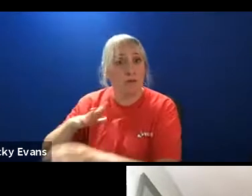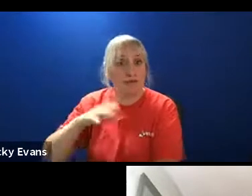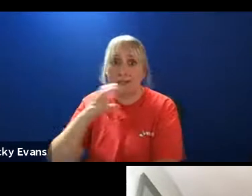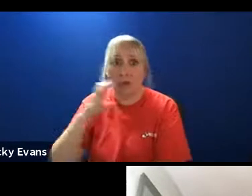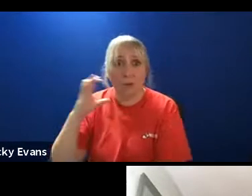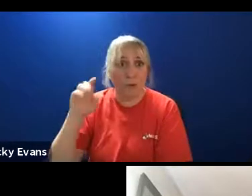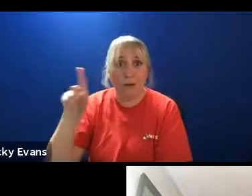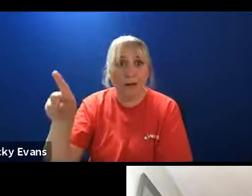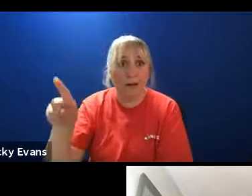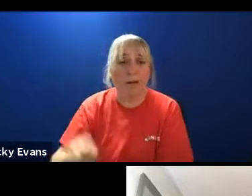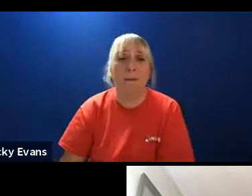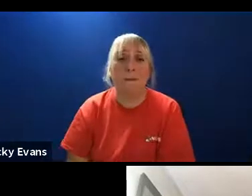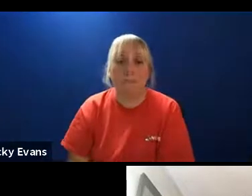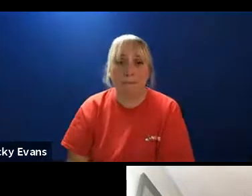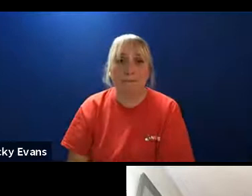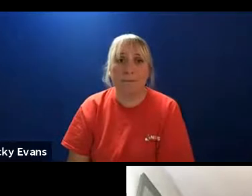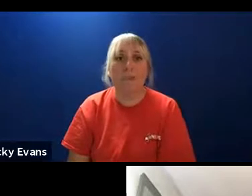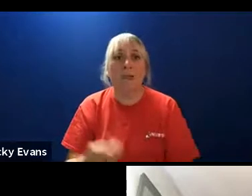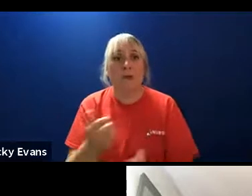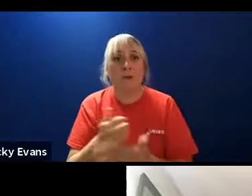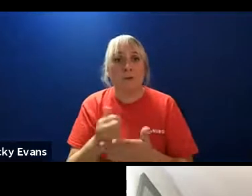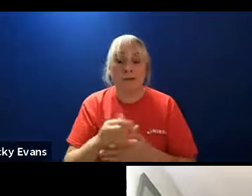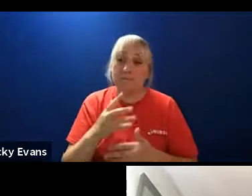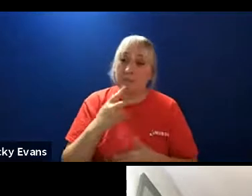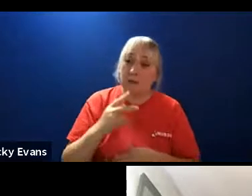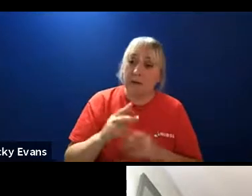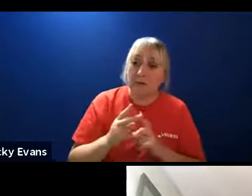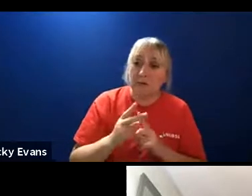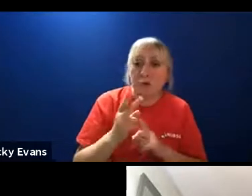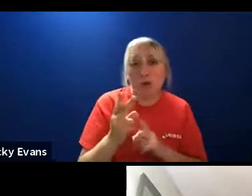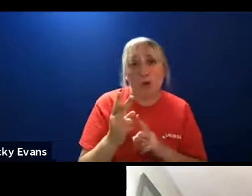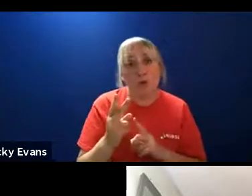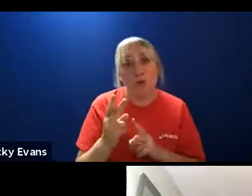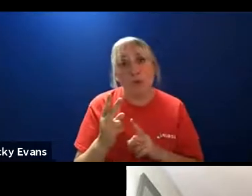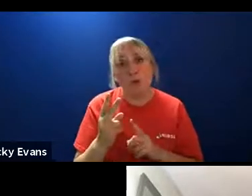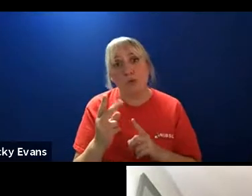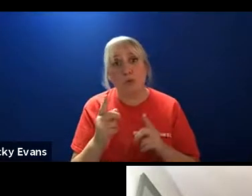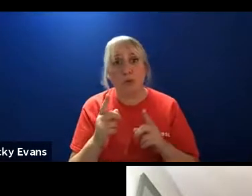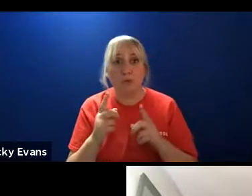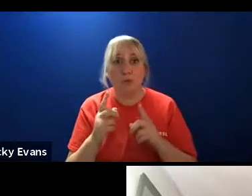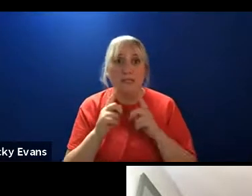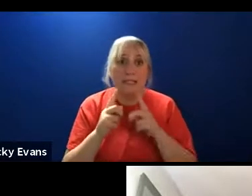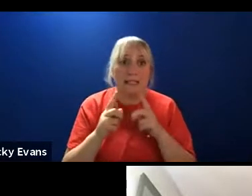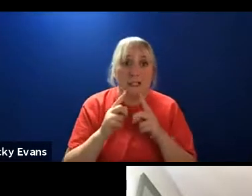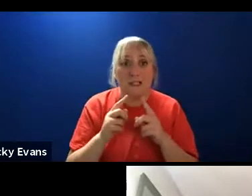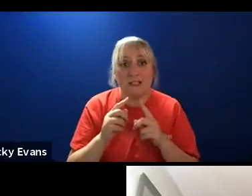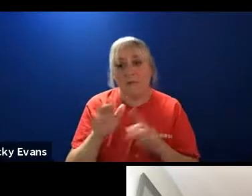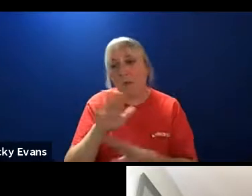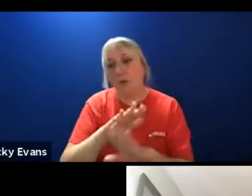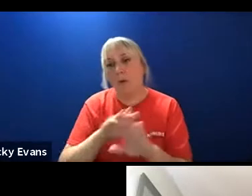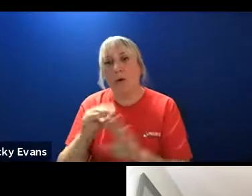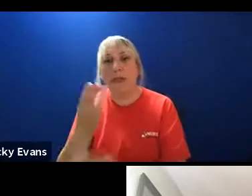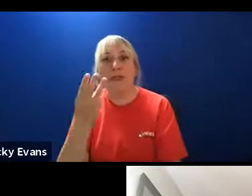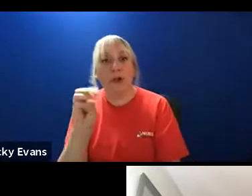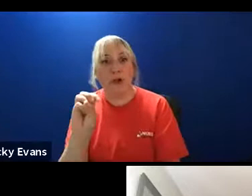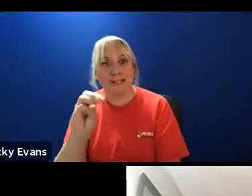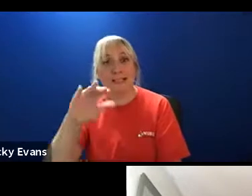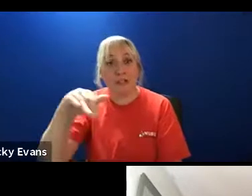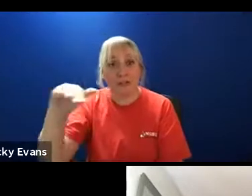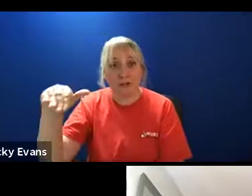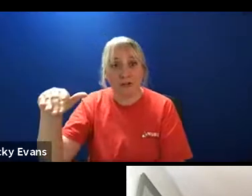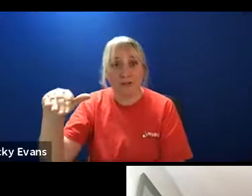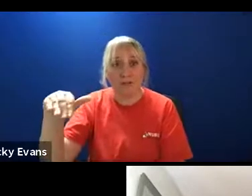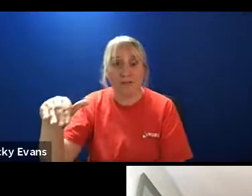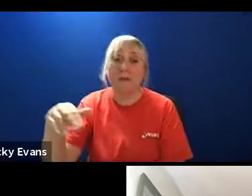have usually 2 adults to about 30 children, if there are 30 in a class, but sometimes the